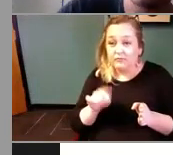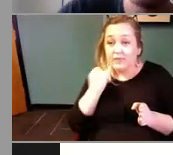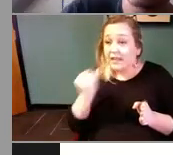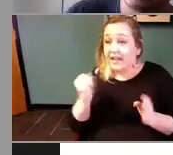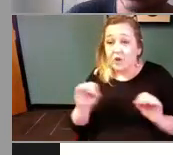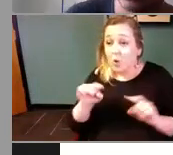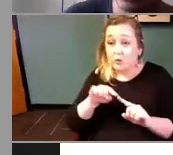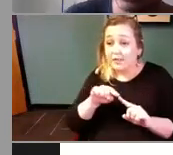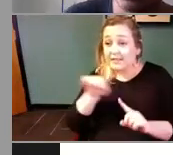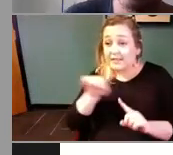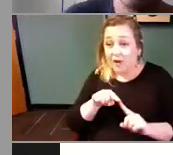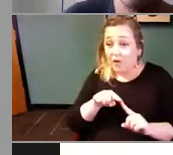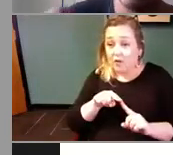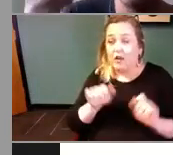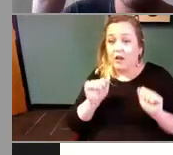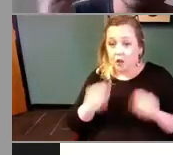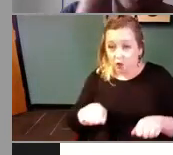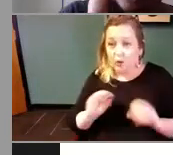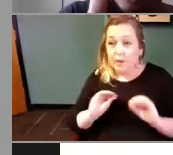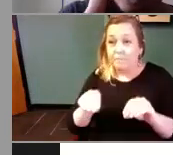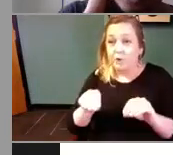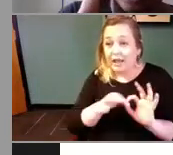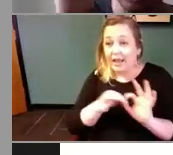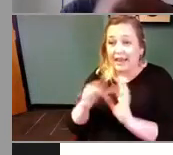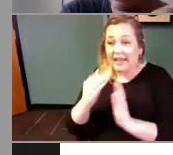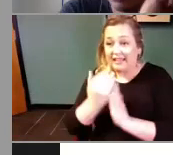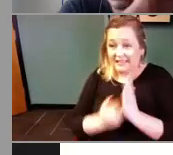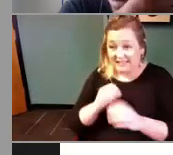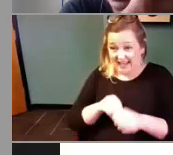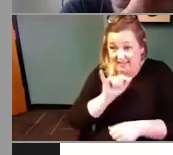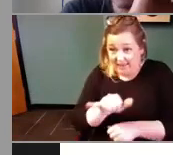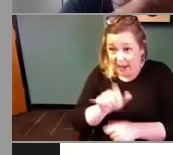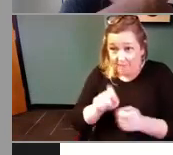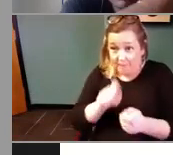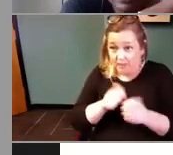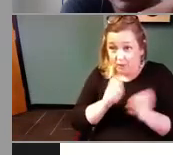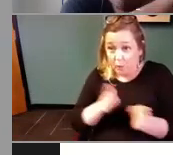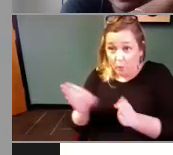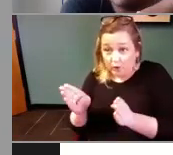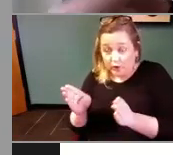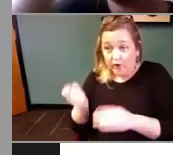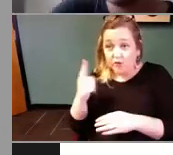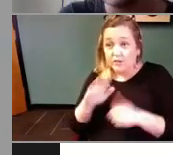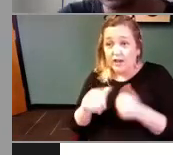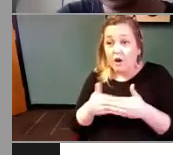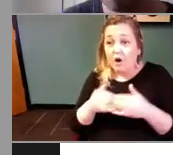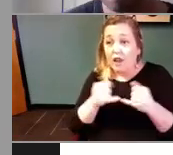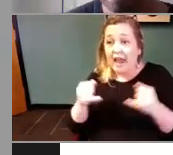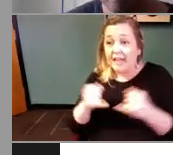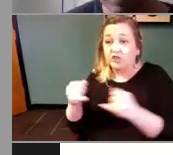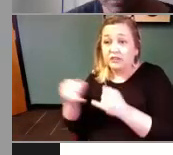always insert it to the linked list in that particular order where all the edges go from the parent to the